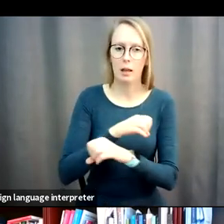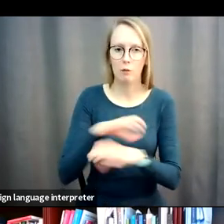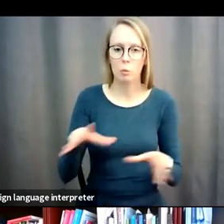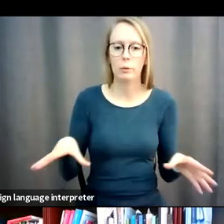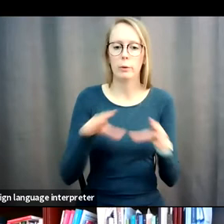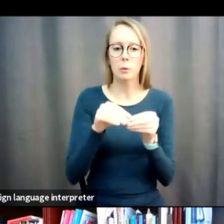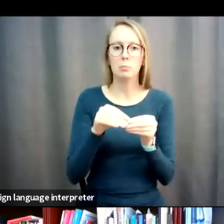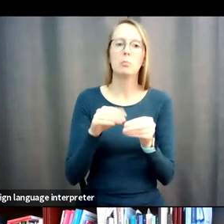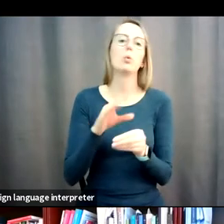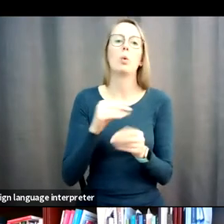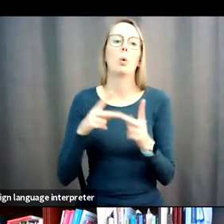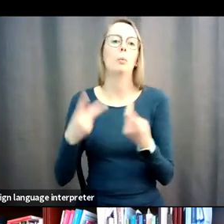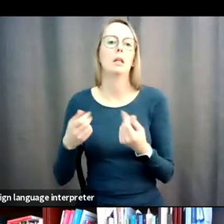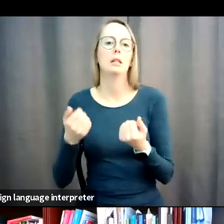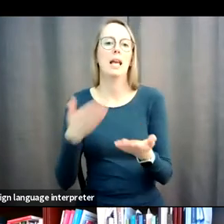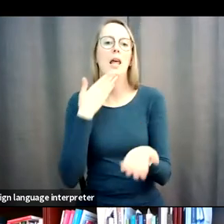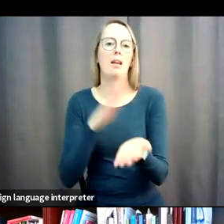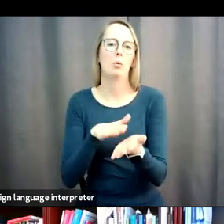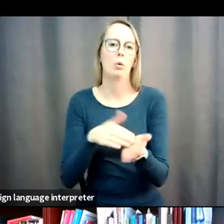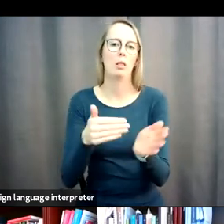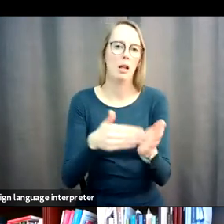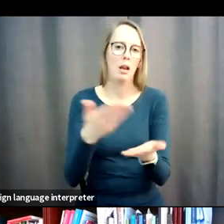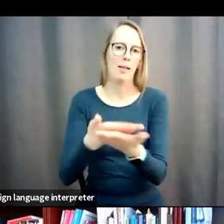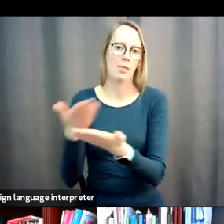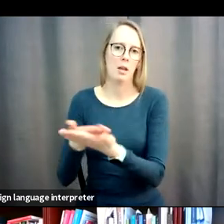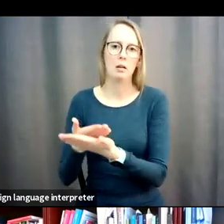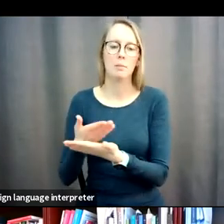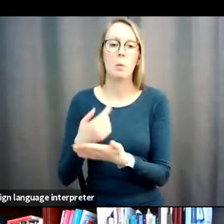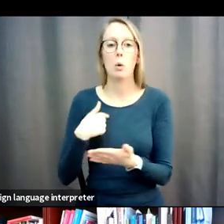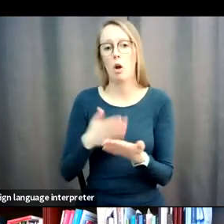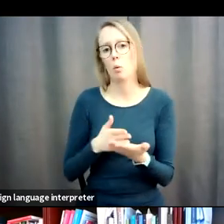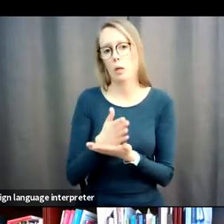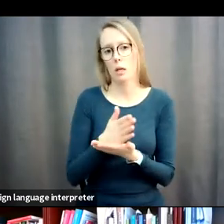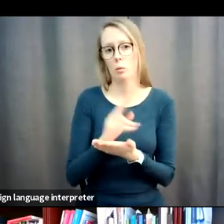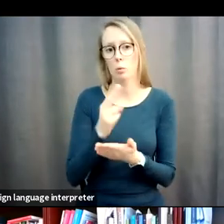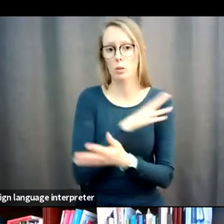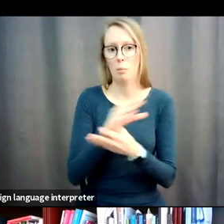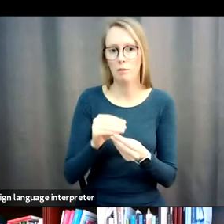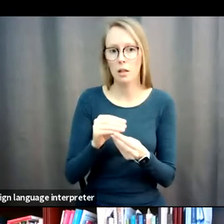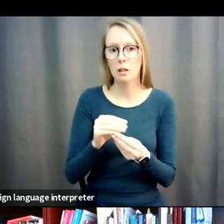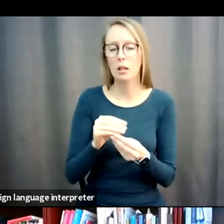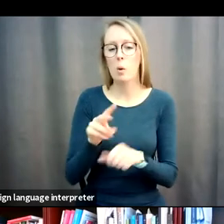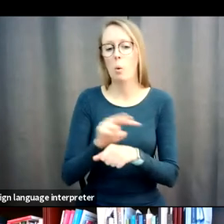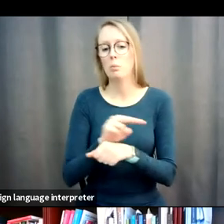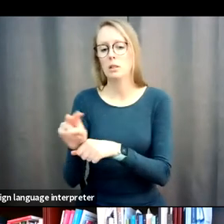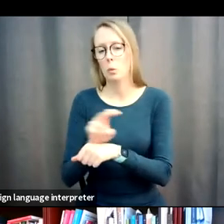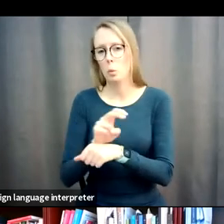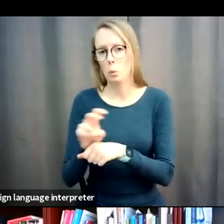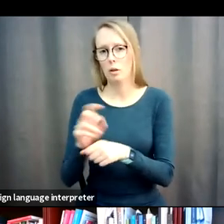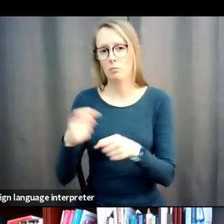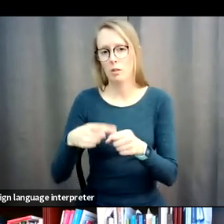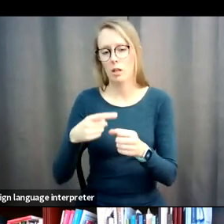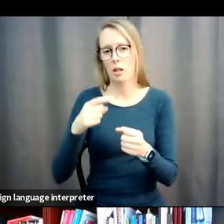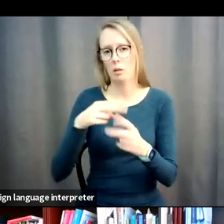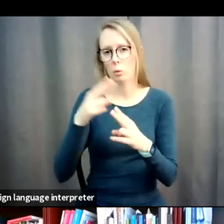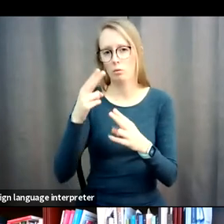issue recommendations to the states. And I've gone through the concluding observations to the Nordic states the